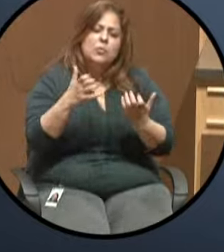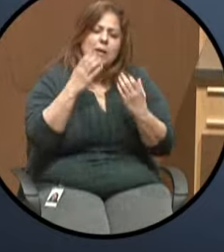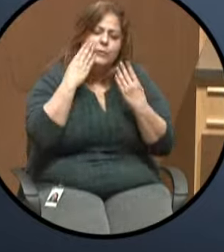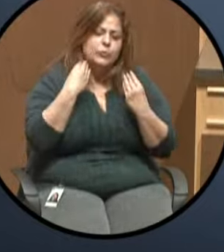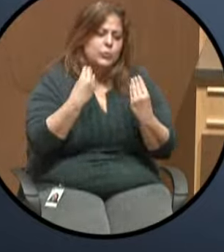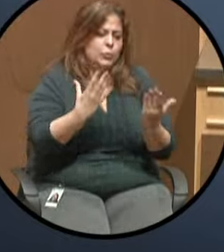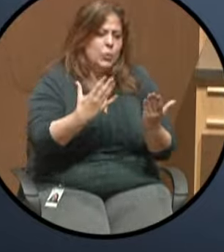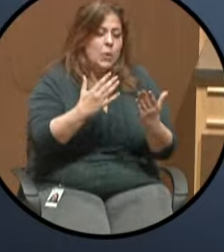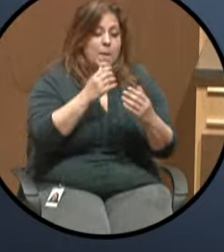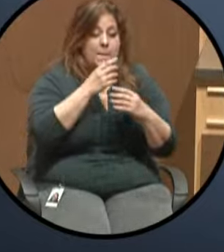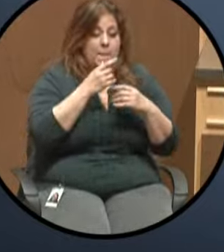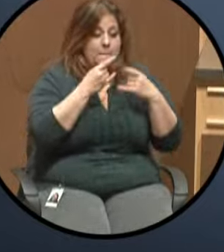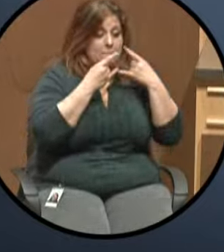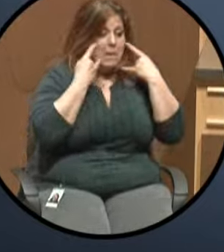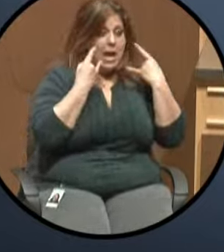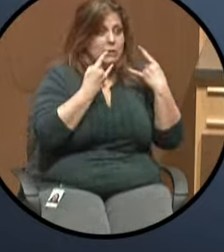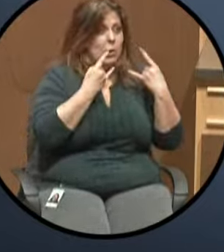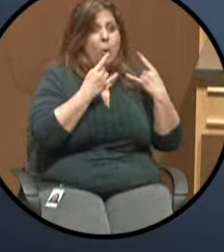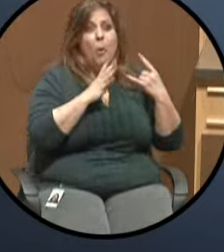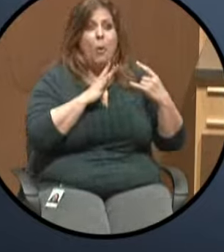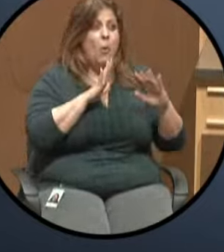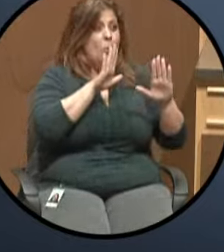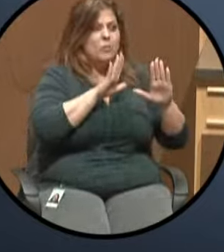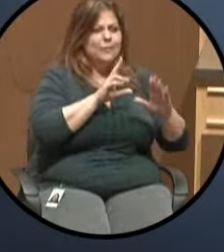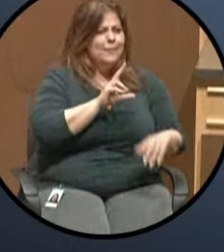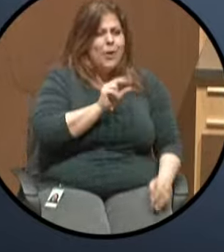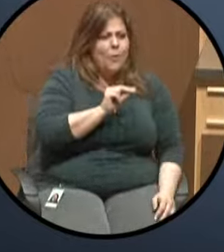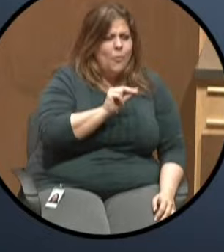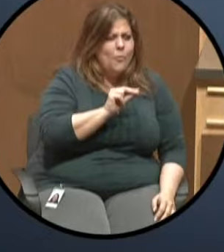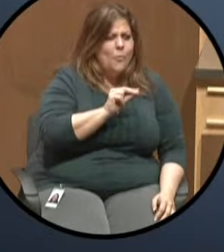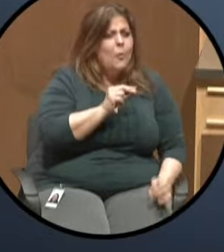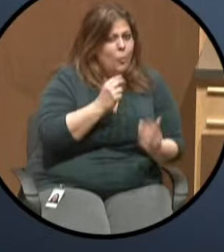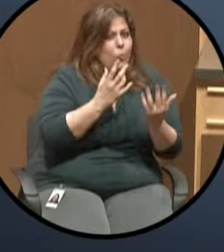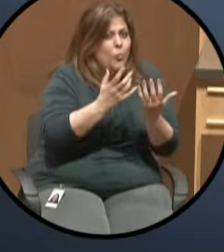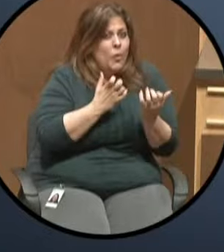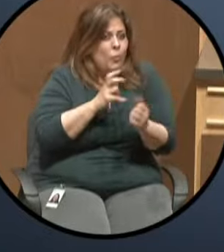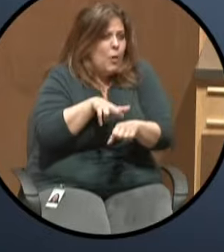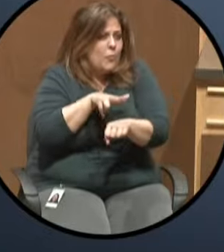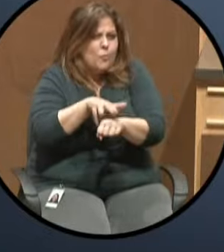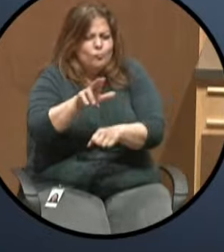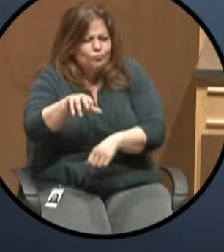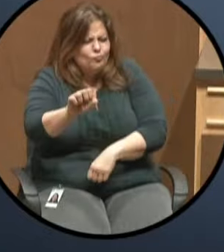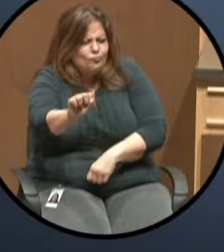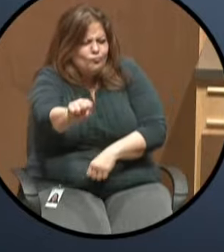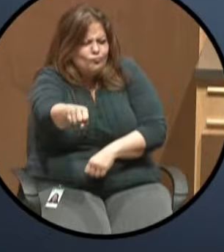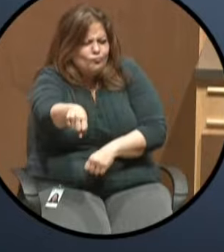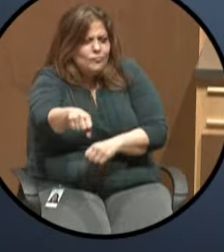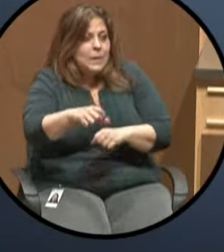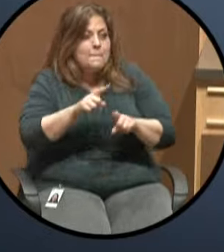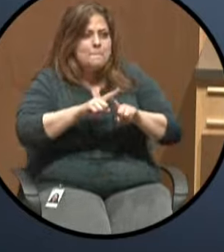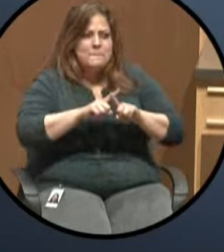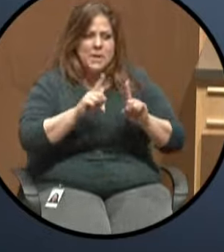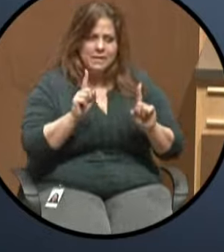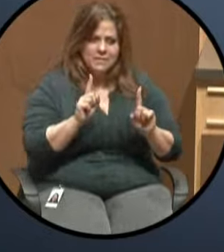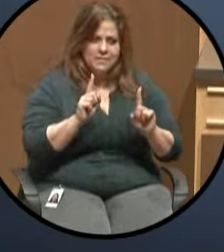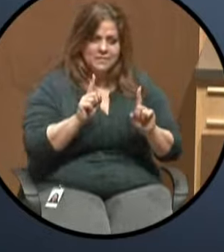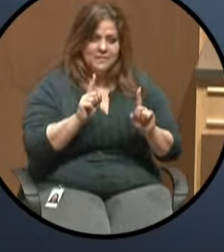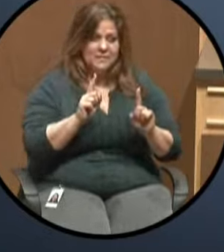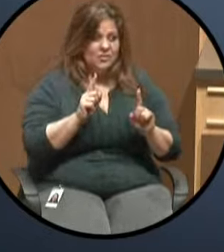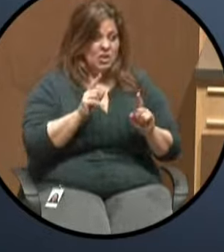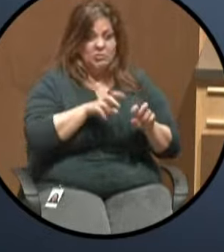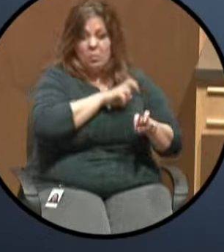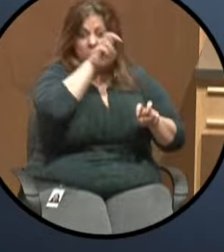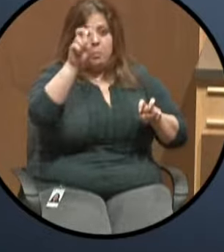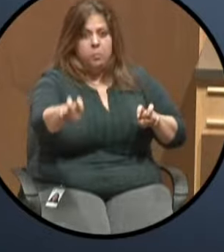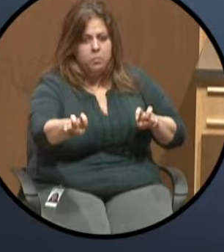mask wearing is not the ideal situation. We want to get back to normal. But we also need to make sure that it is